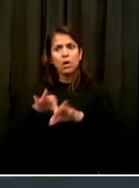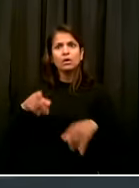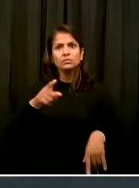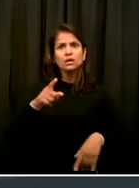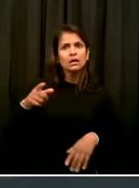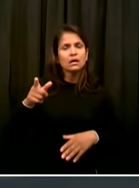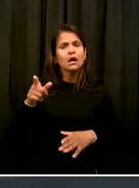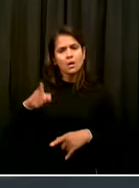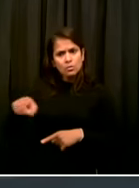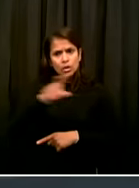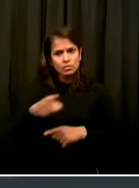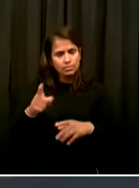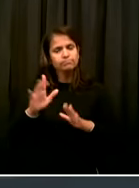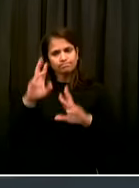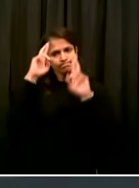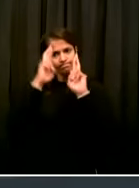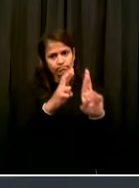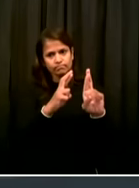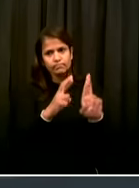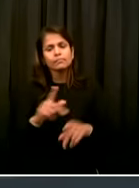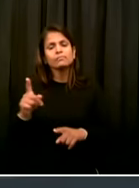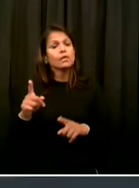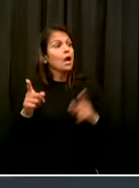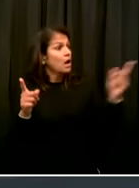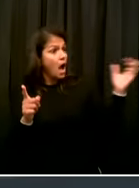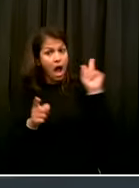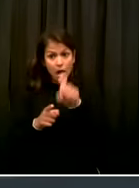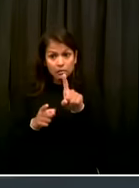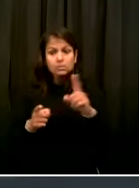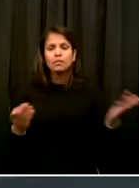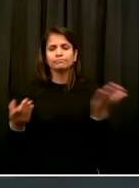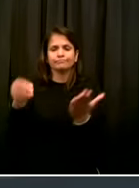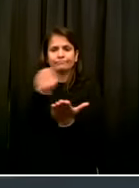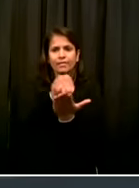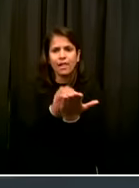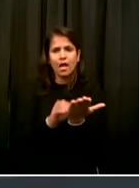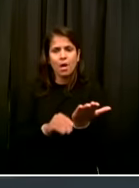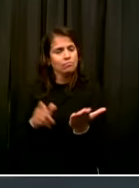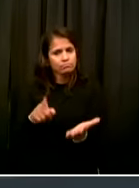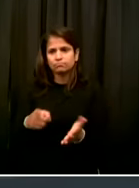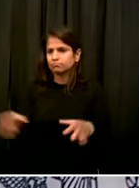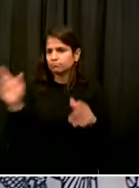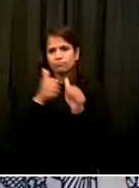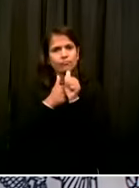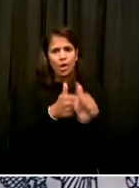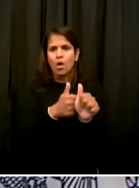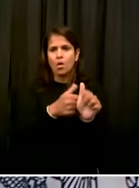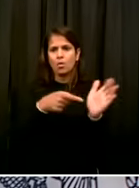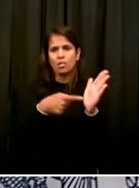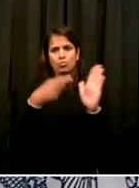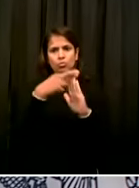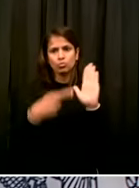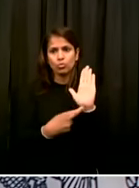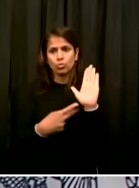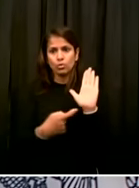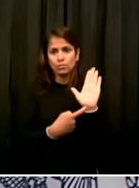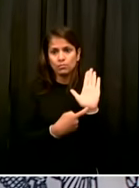another step to make clear to everyone how serious it is, and there are real consequences for those who don't comply.